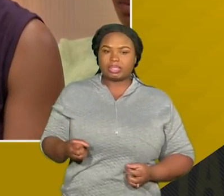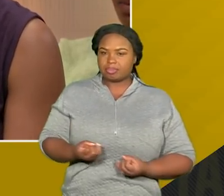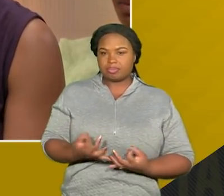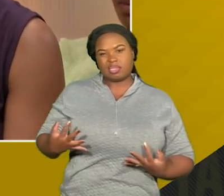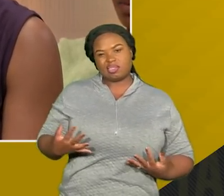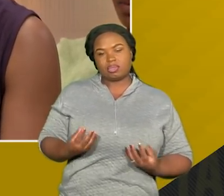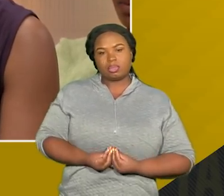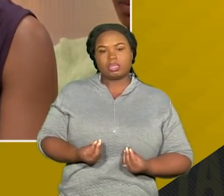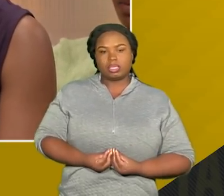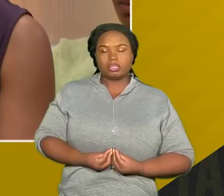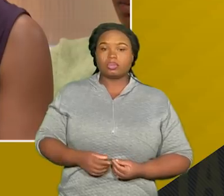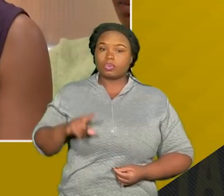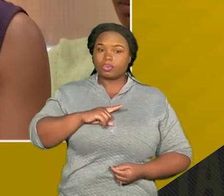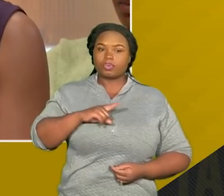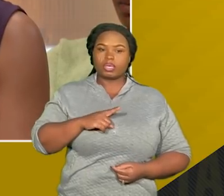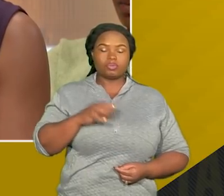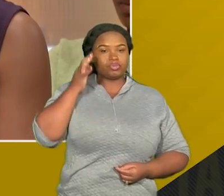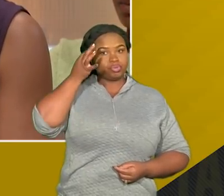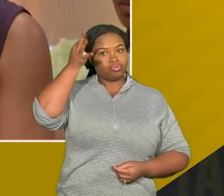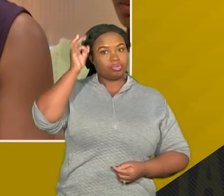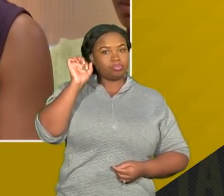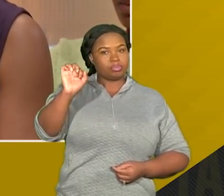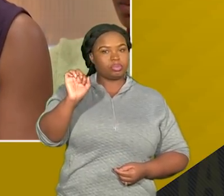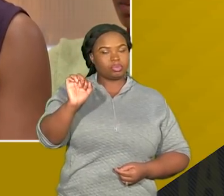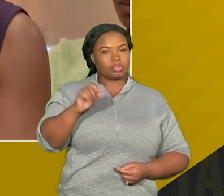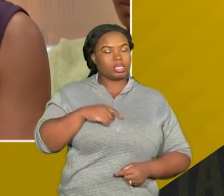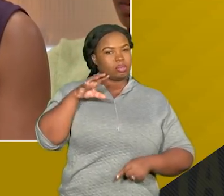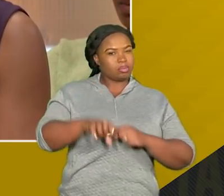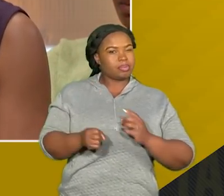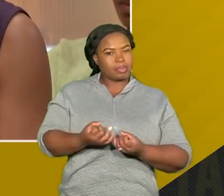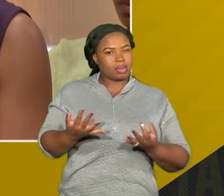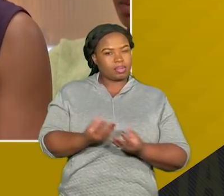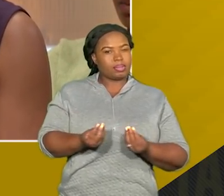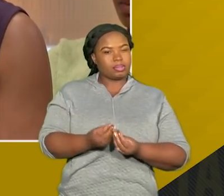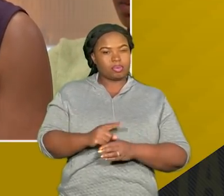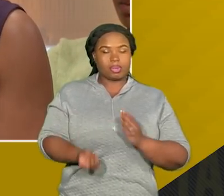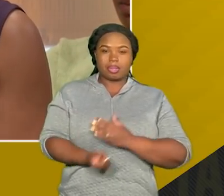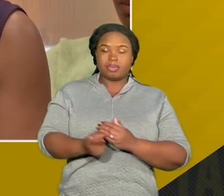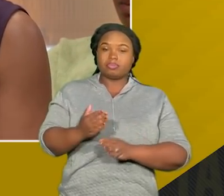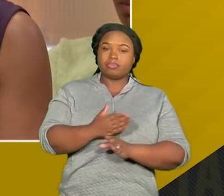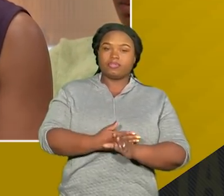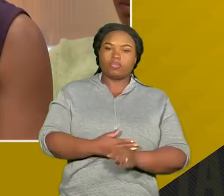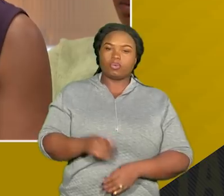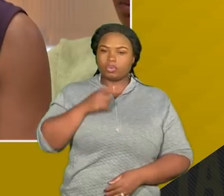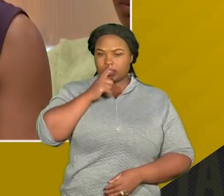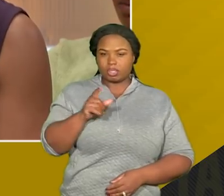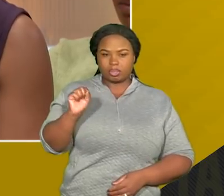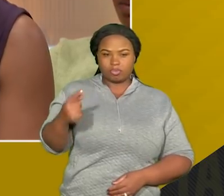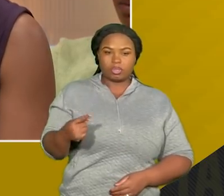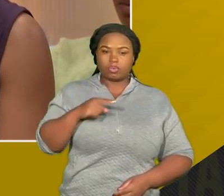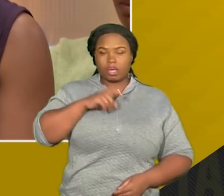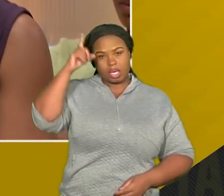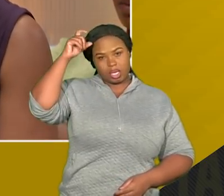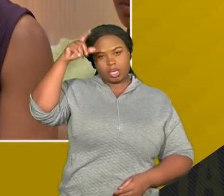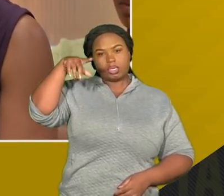story like that. For instance, Amapupo Wako, that's where you find out a lot about what's happening to you before anyone else can even tell you. Amodlozako come